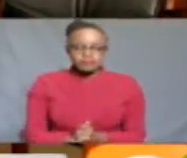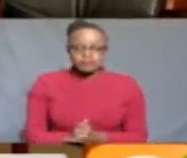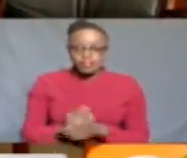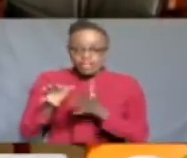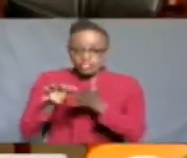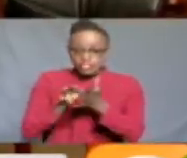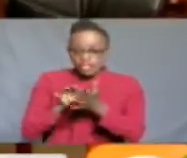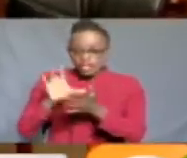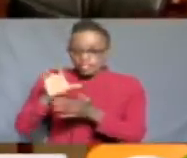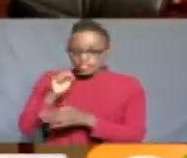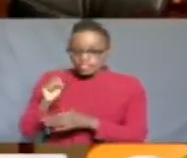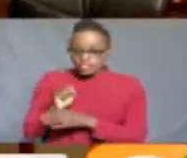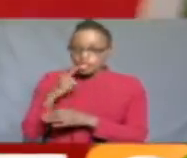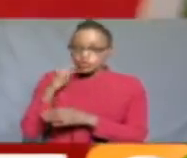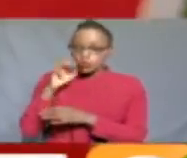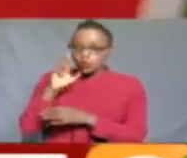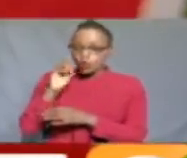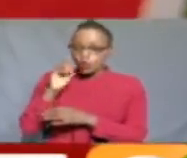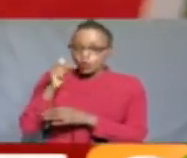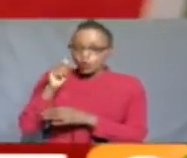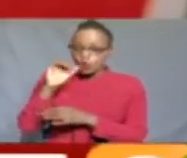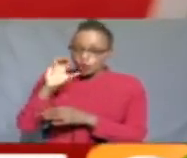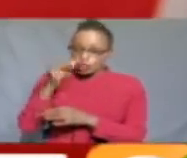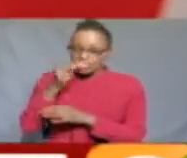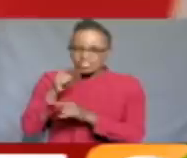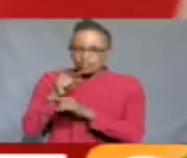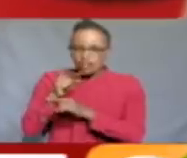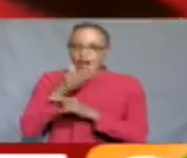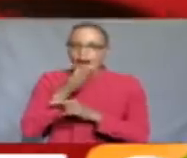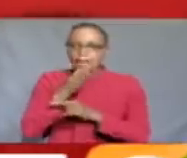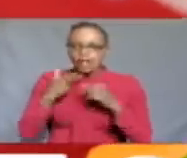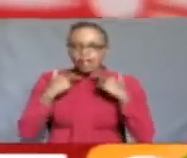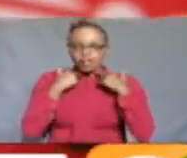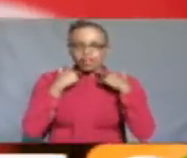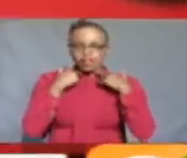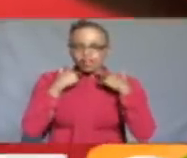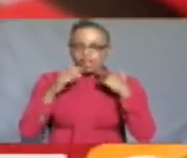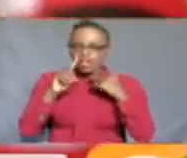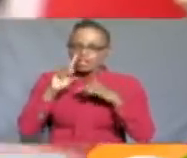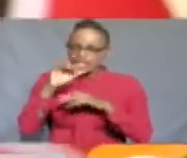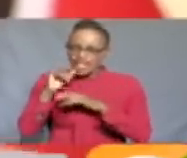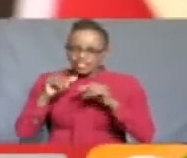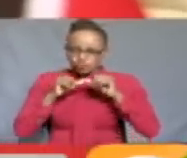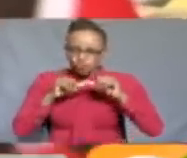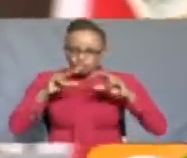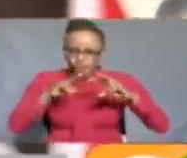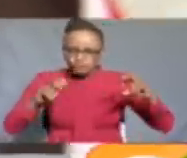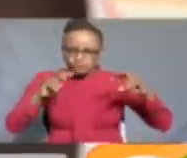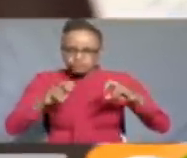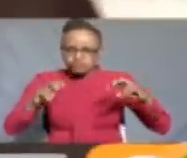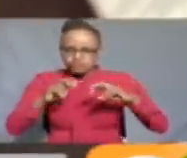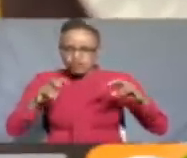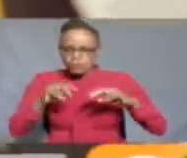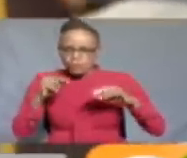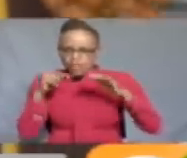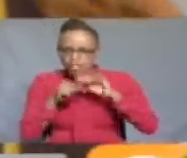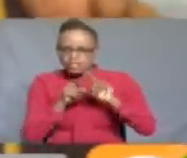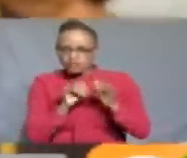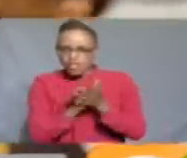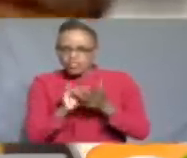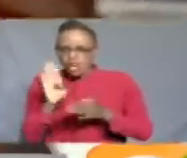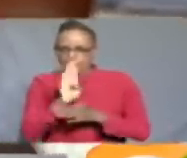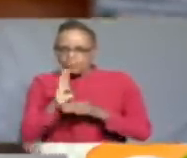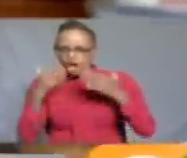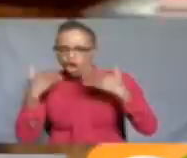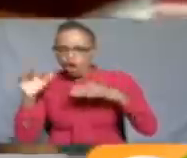Treasury Cabinet Secretary Henry Rotich is a man under siege as detectives intensify investigations into the multi-billion